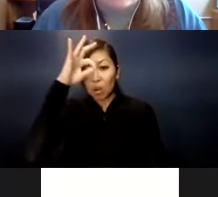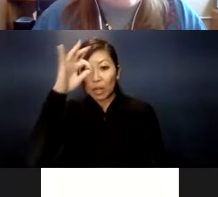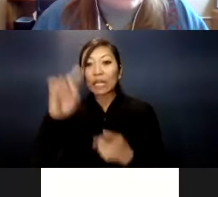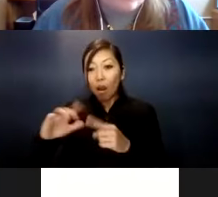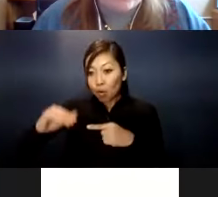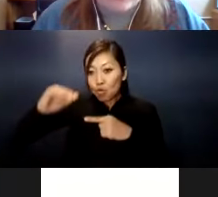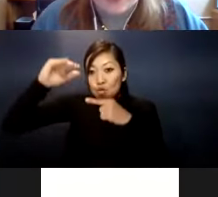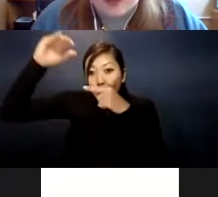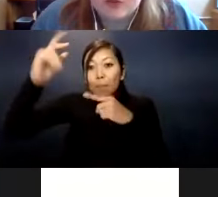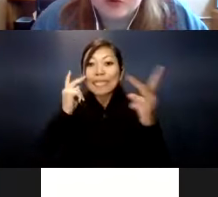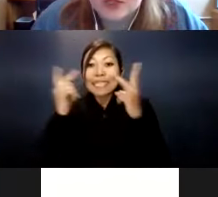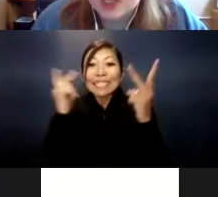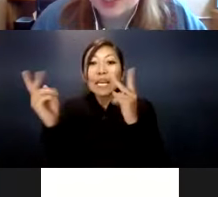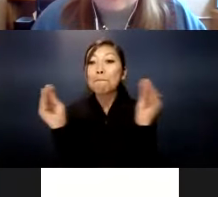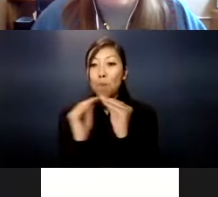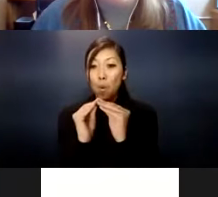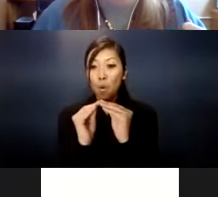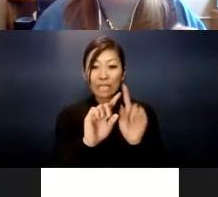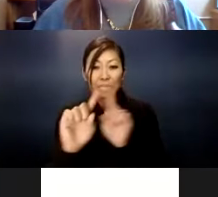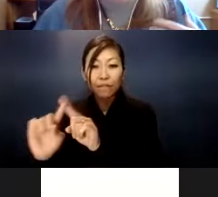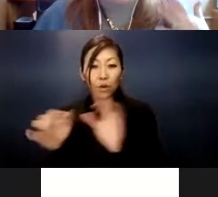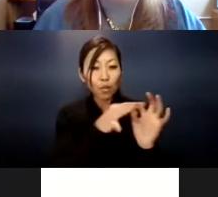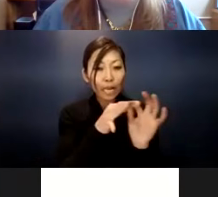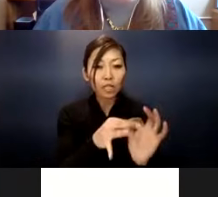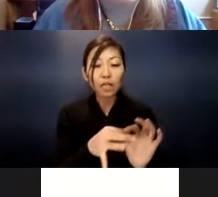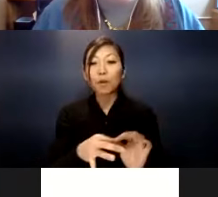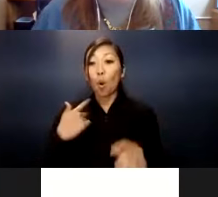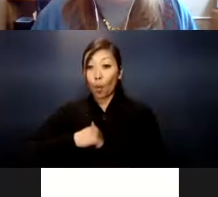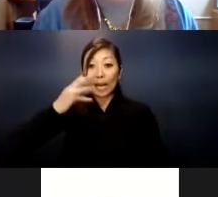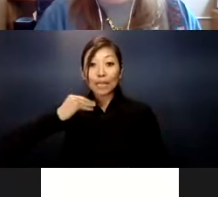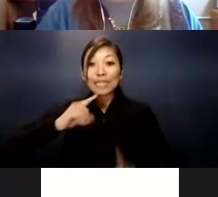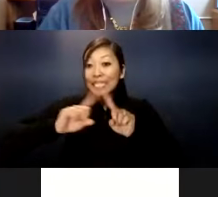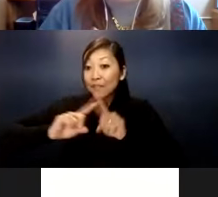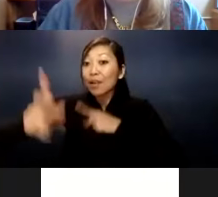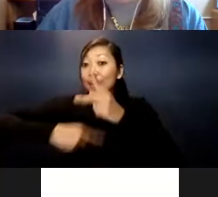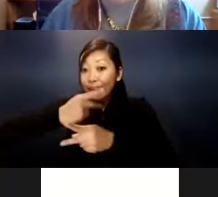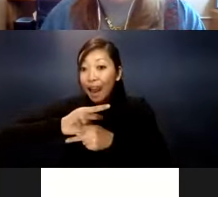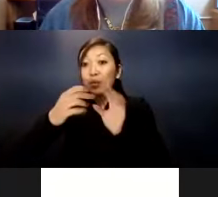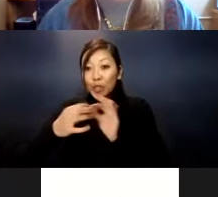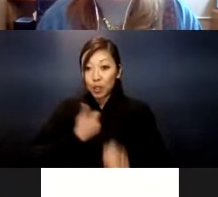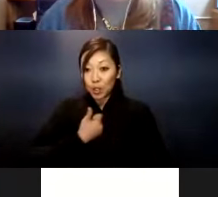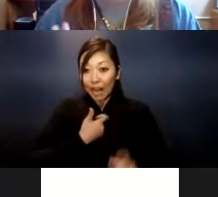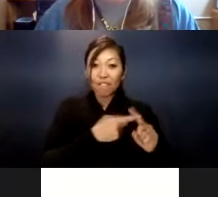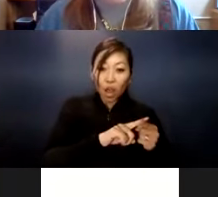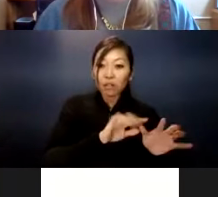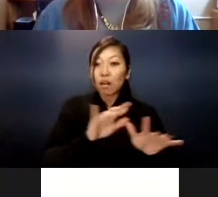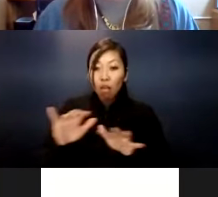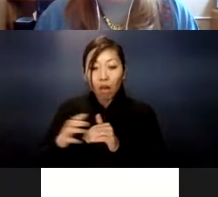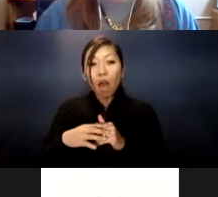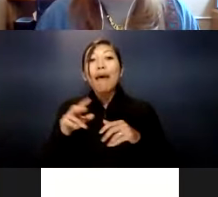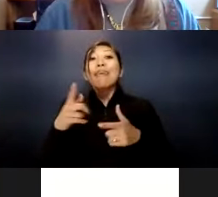we experience more types of relationships. That's when we start to be able to categorize these elements